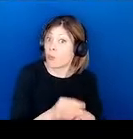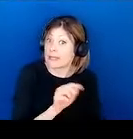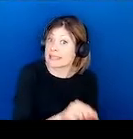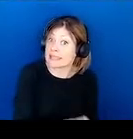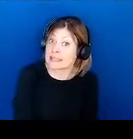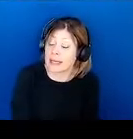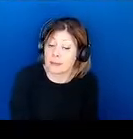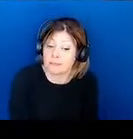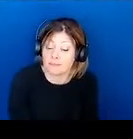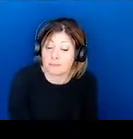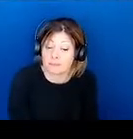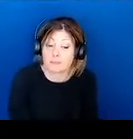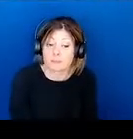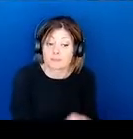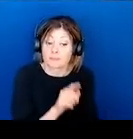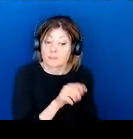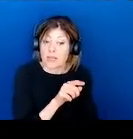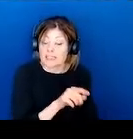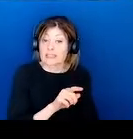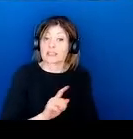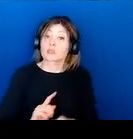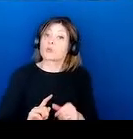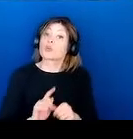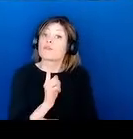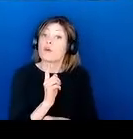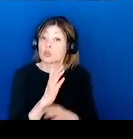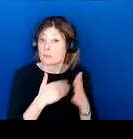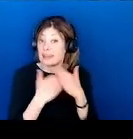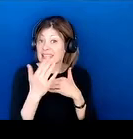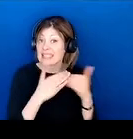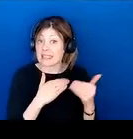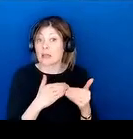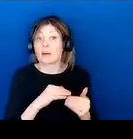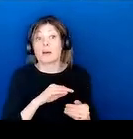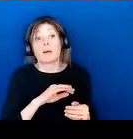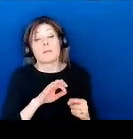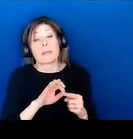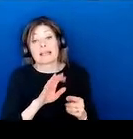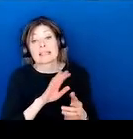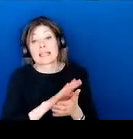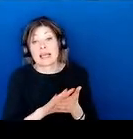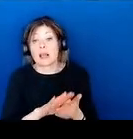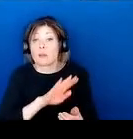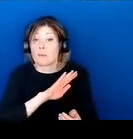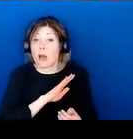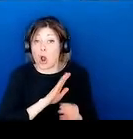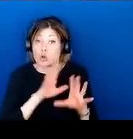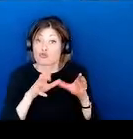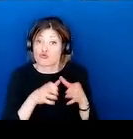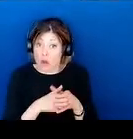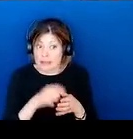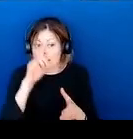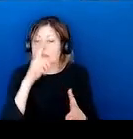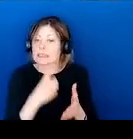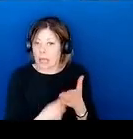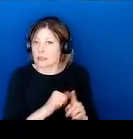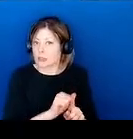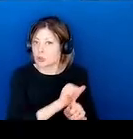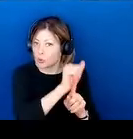This was the first building to be restored by Painshill Park Trust in 1985, replicating Hamilton's building